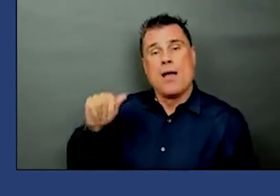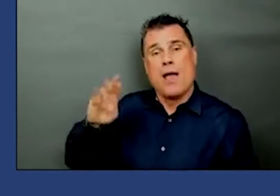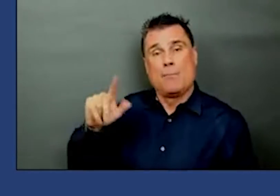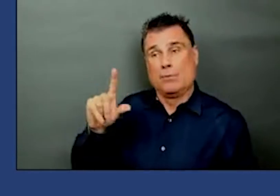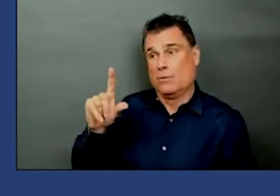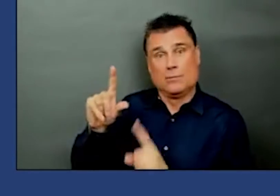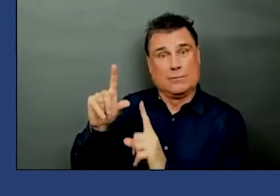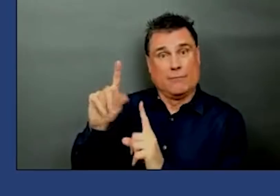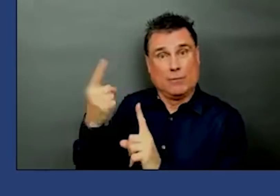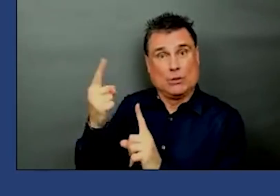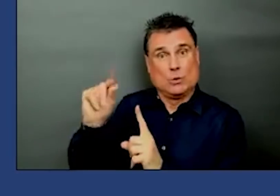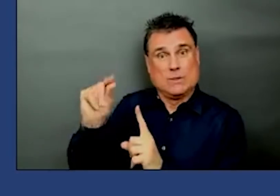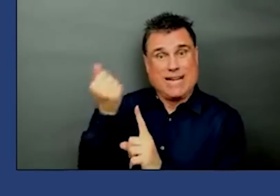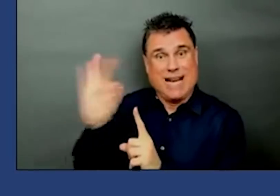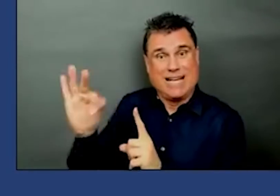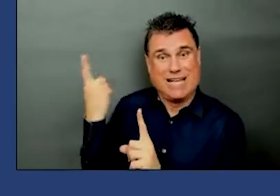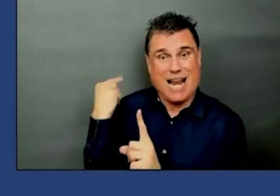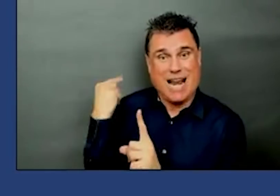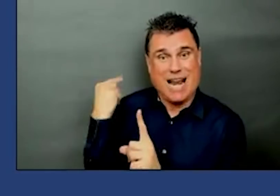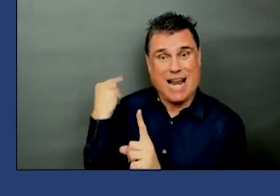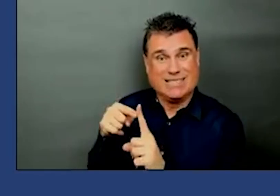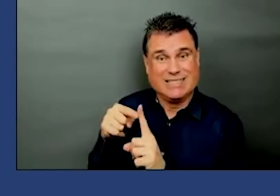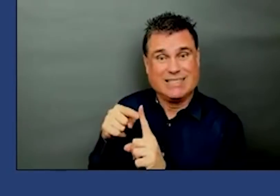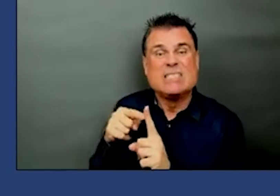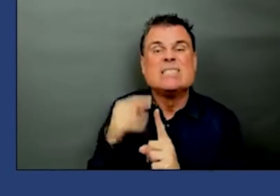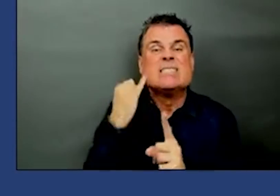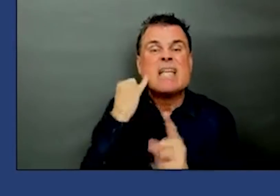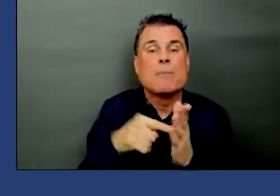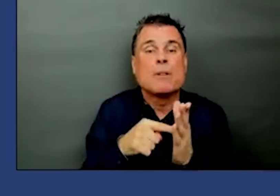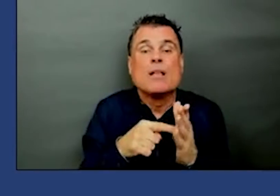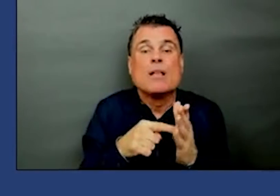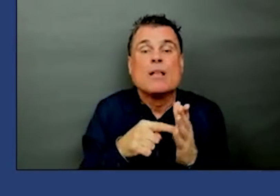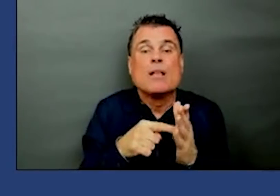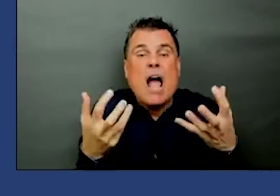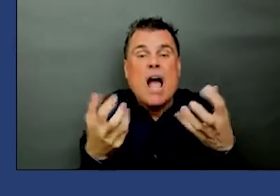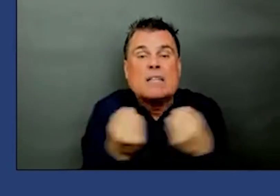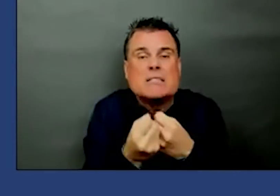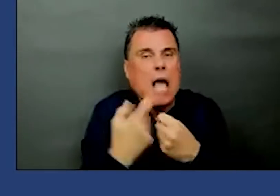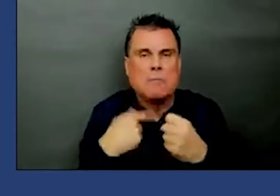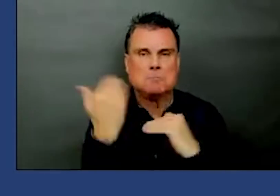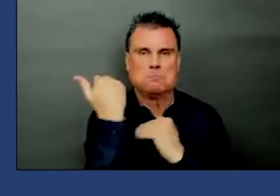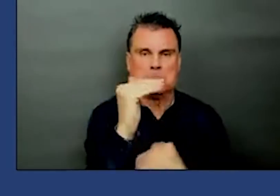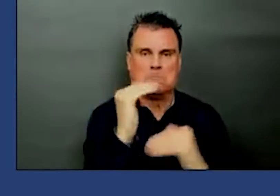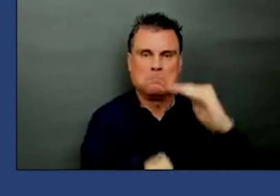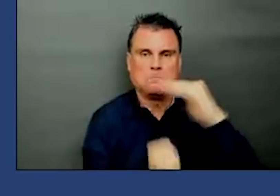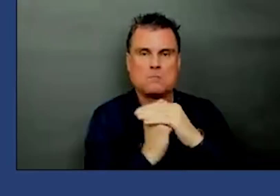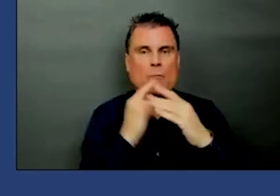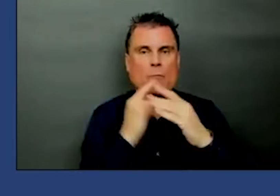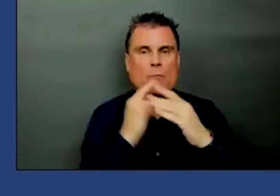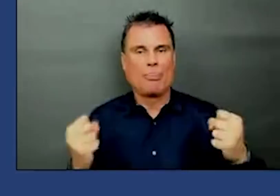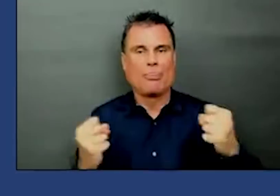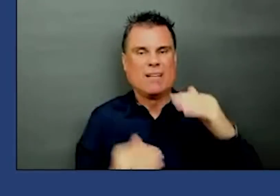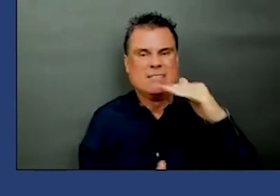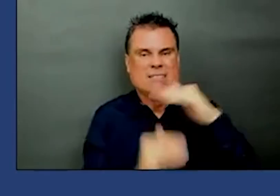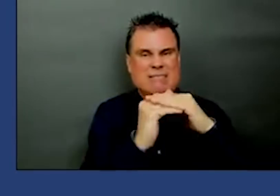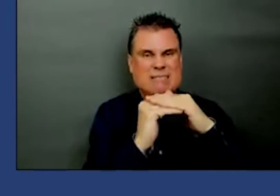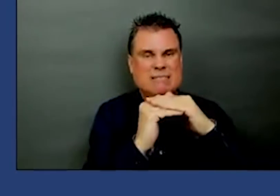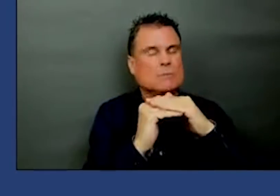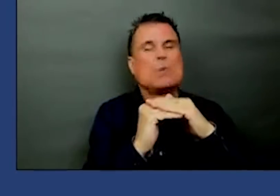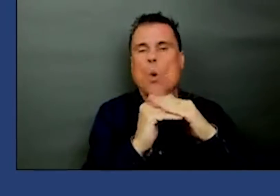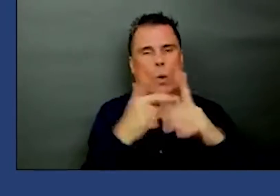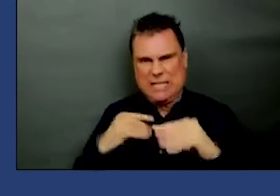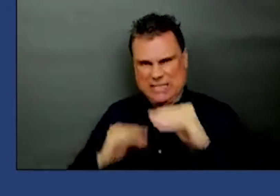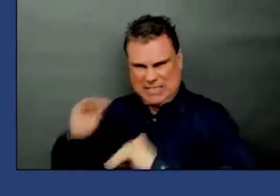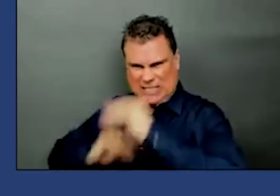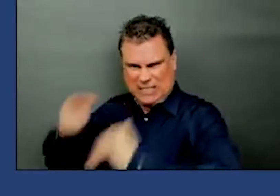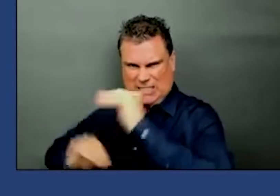injury caps, those have had a significant and positive impact on our financials in this year. So too has